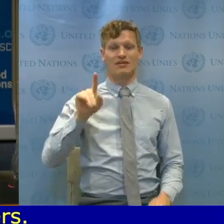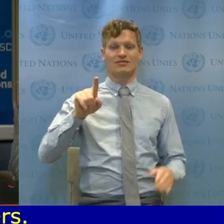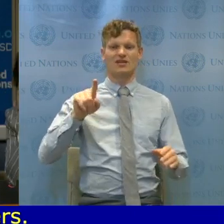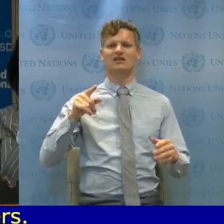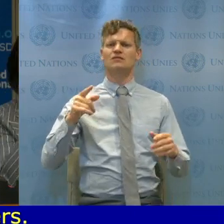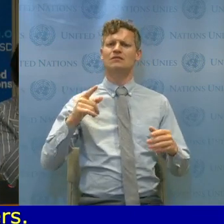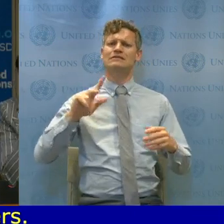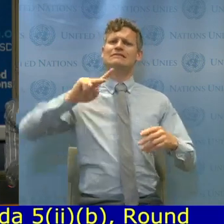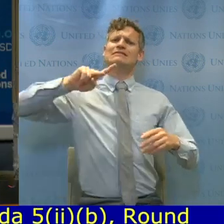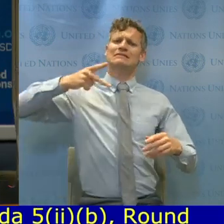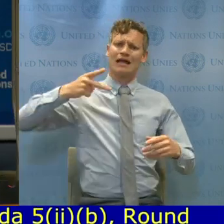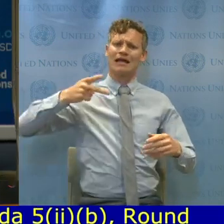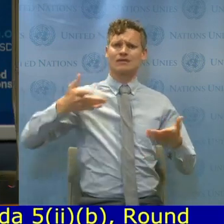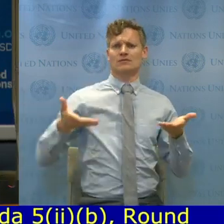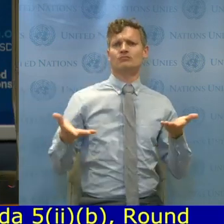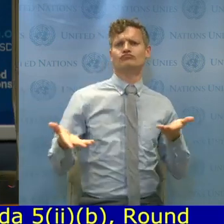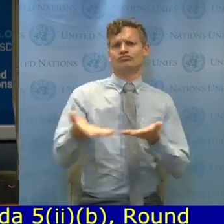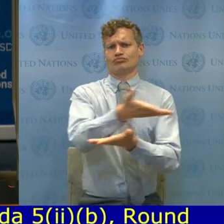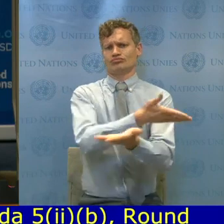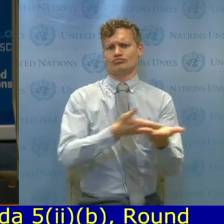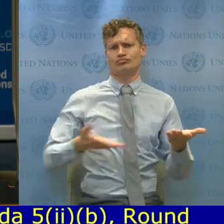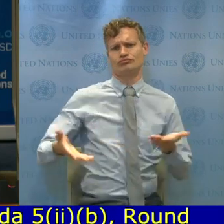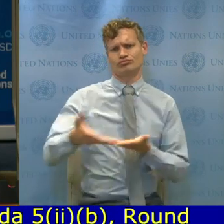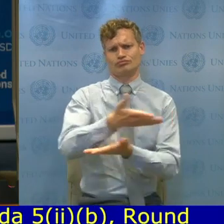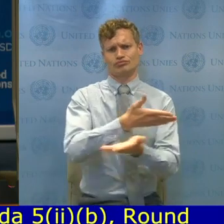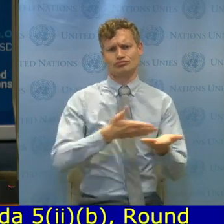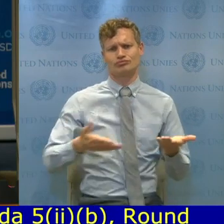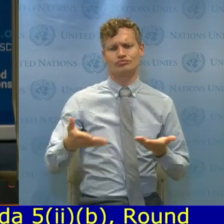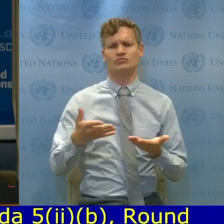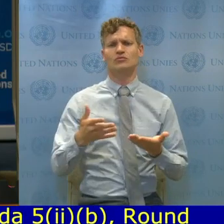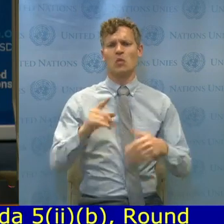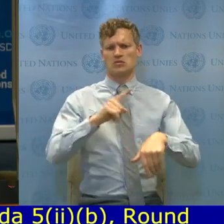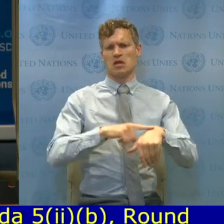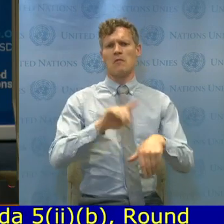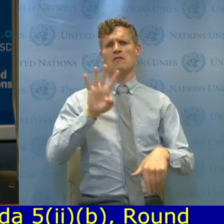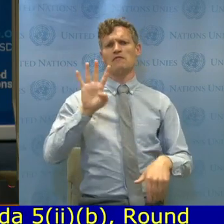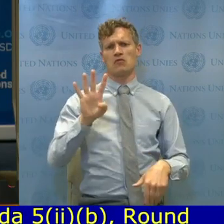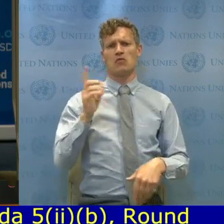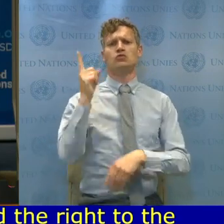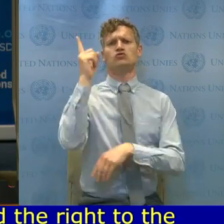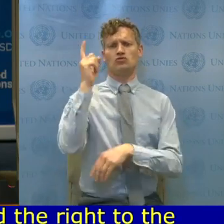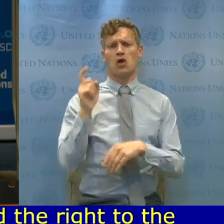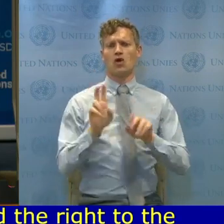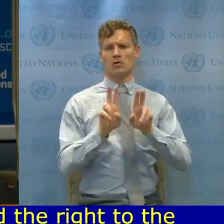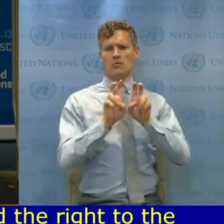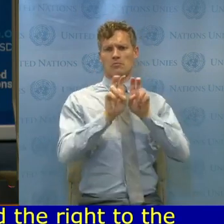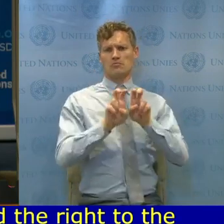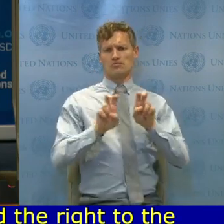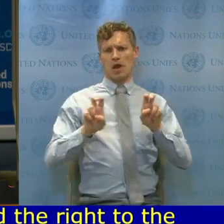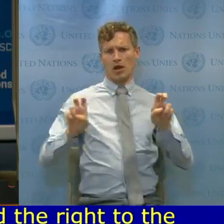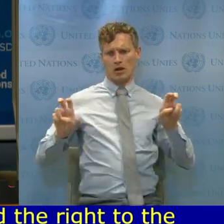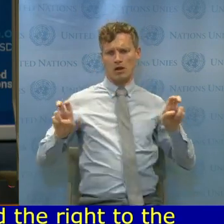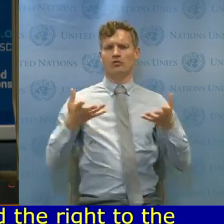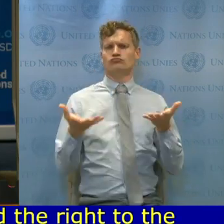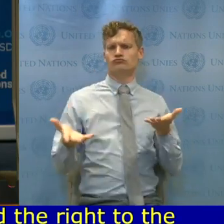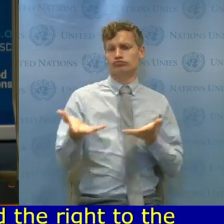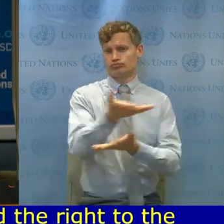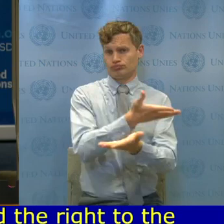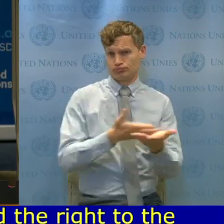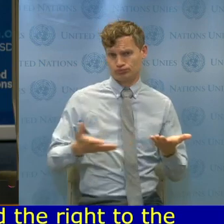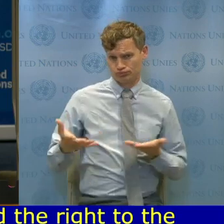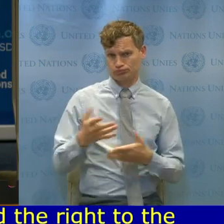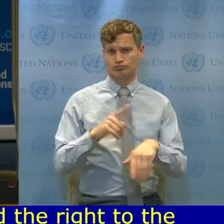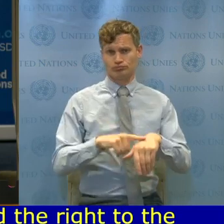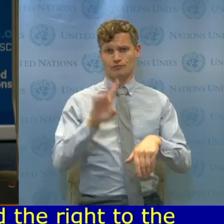standard of health. So the roundtable will start at 4 o'clock, dear delegates. Ladies and gentlemen, I would like